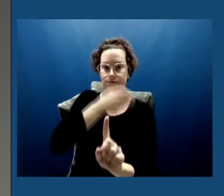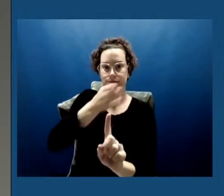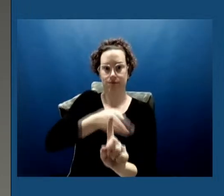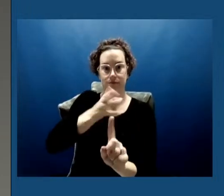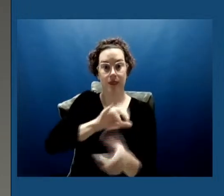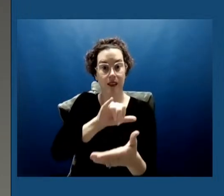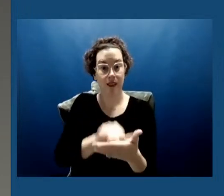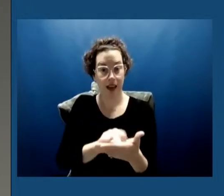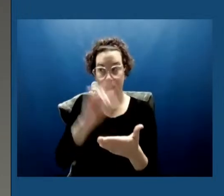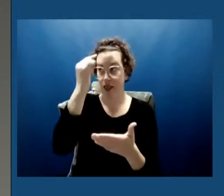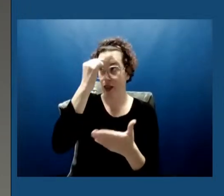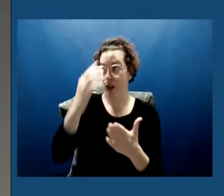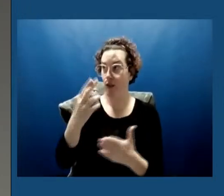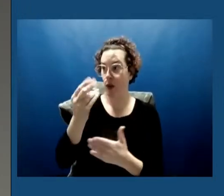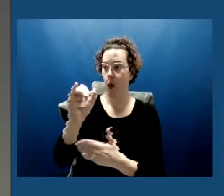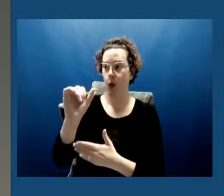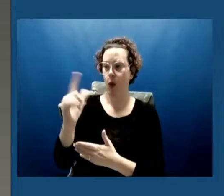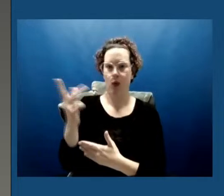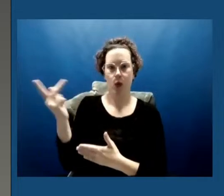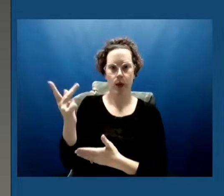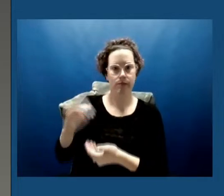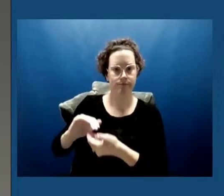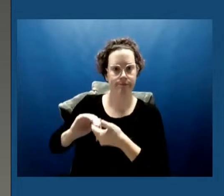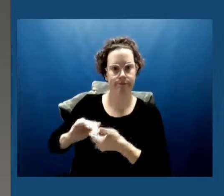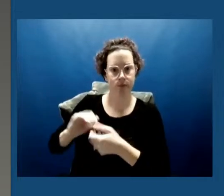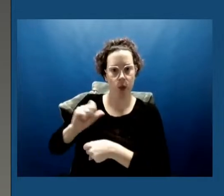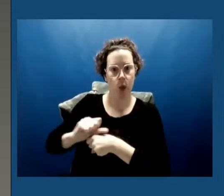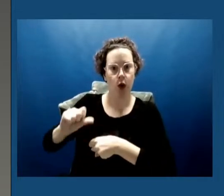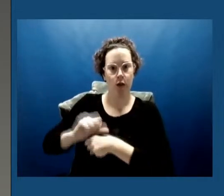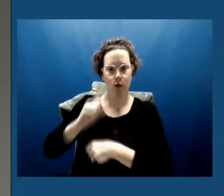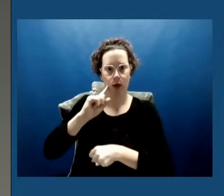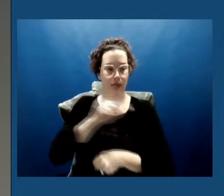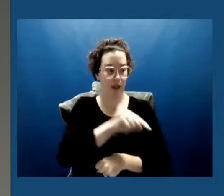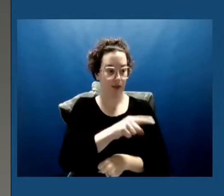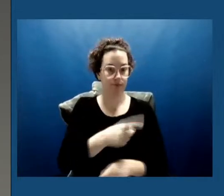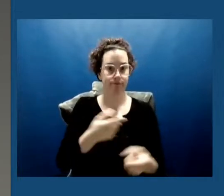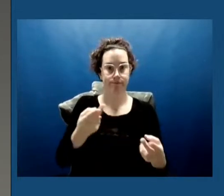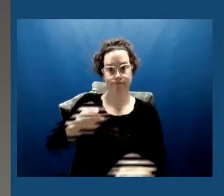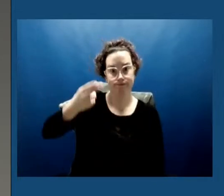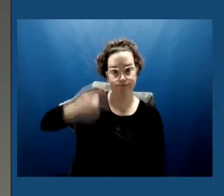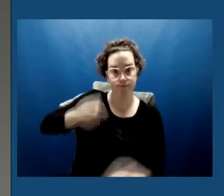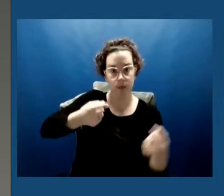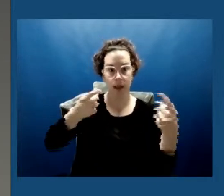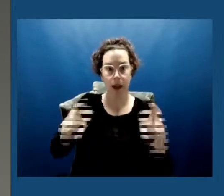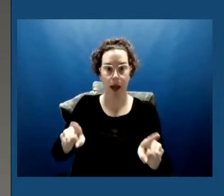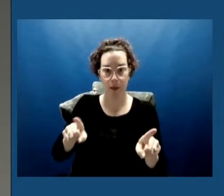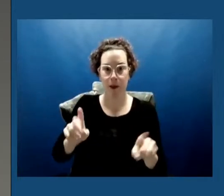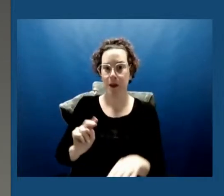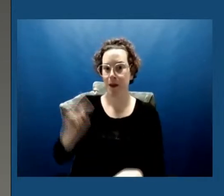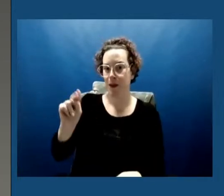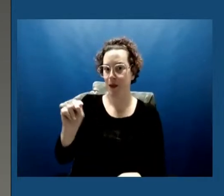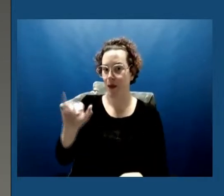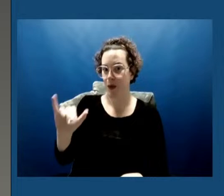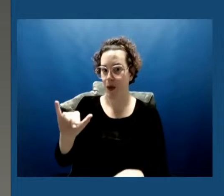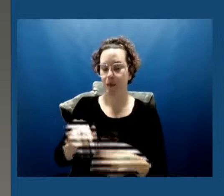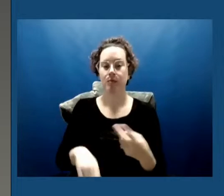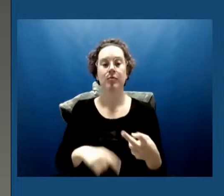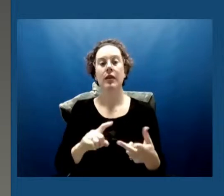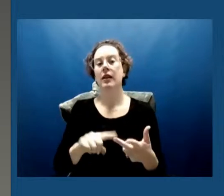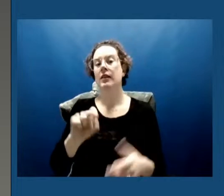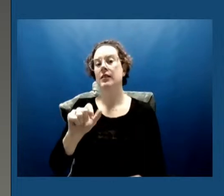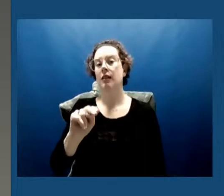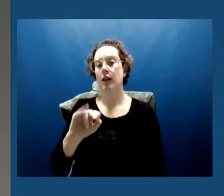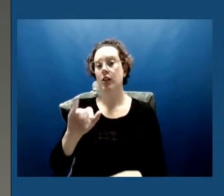closely every step of the way to make Micron's historic investment happen here in upstate New York. Sanjay Mehrotra,